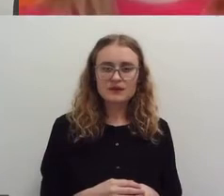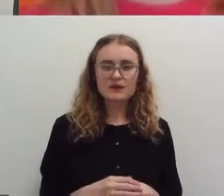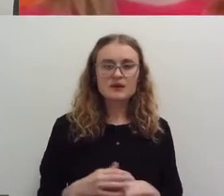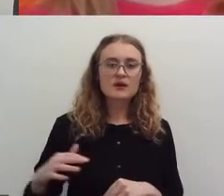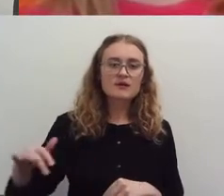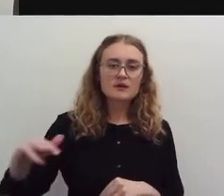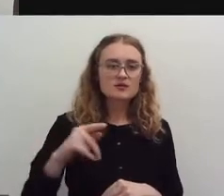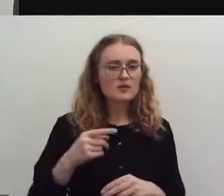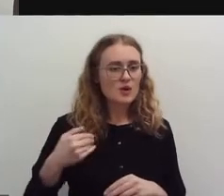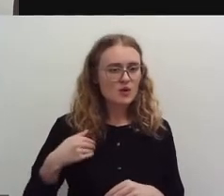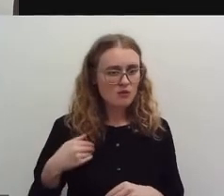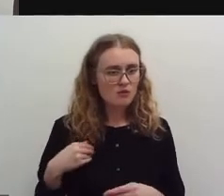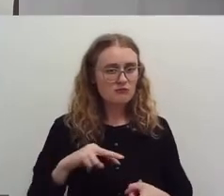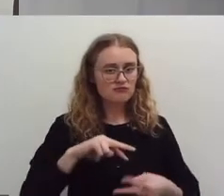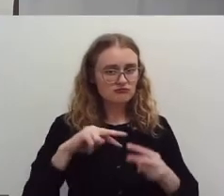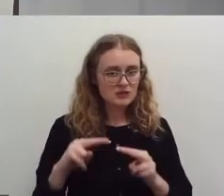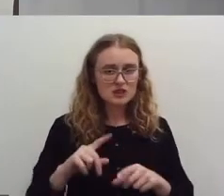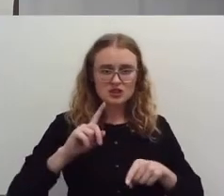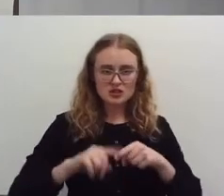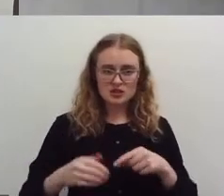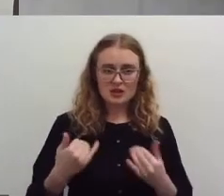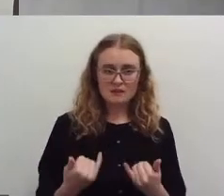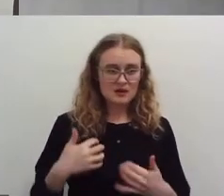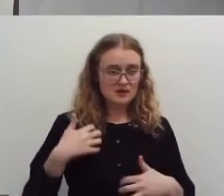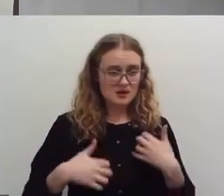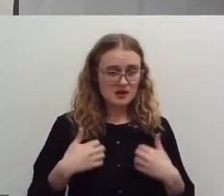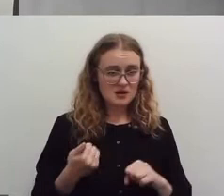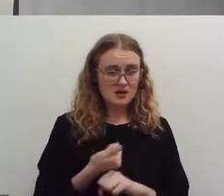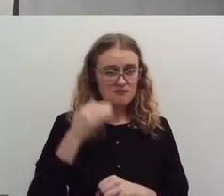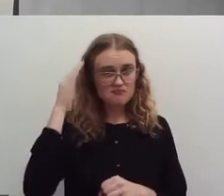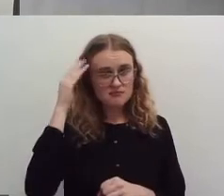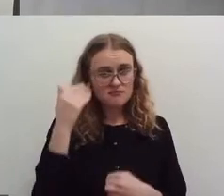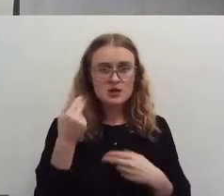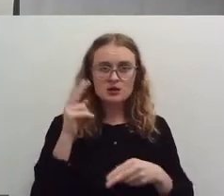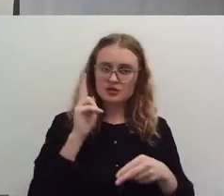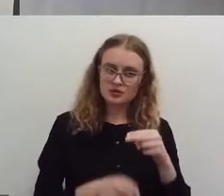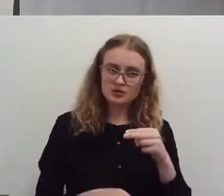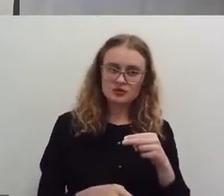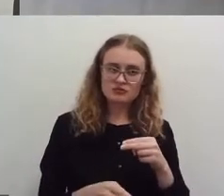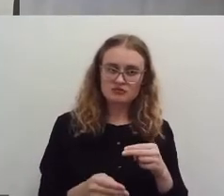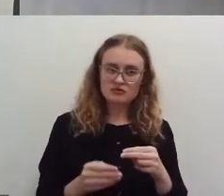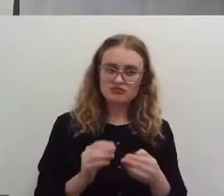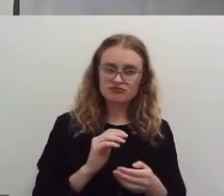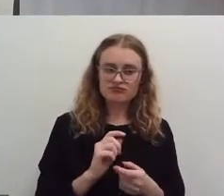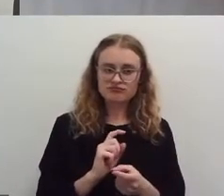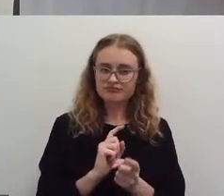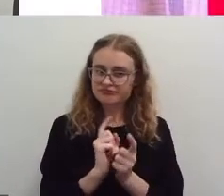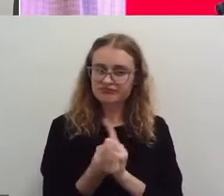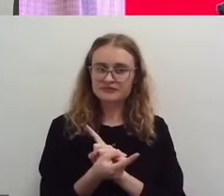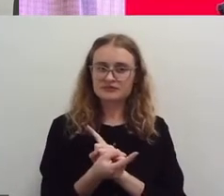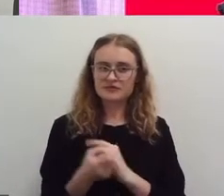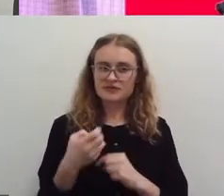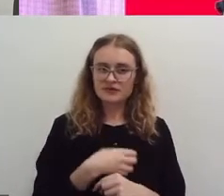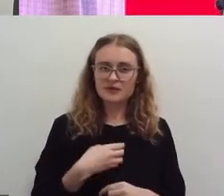Something indeed needs to happen soon. And in general, the whole of this discussion is especially,